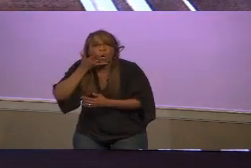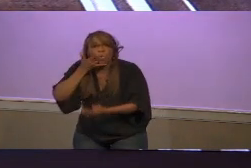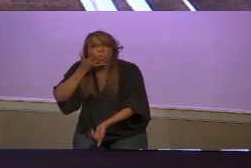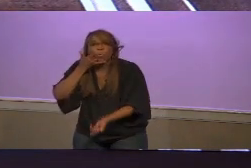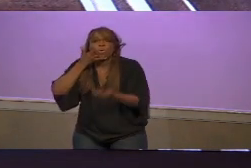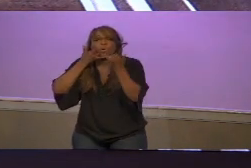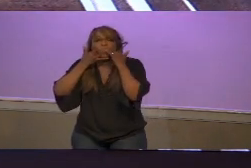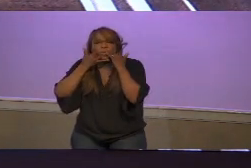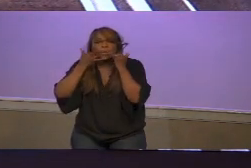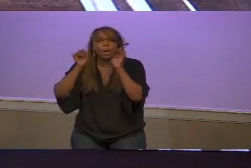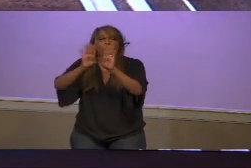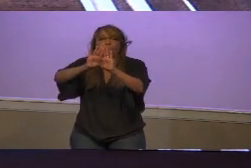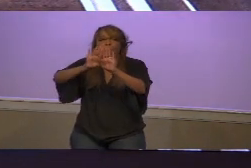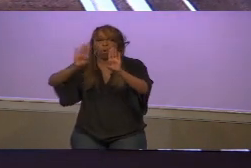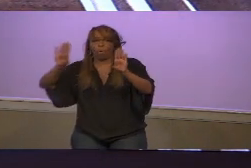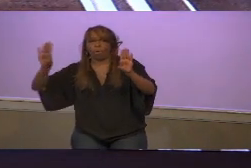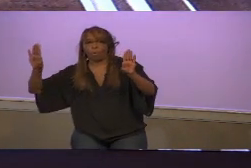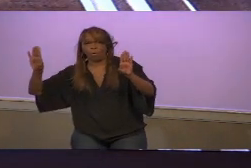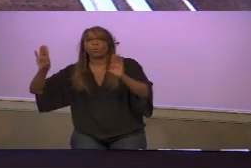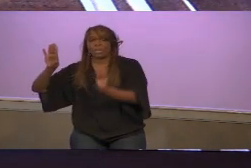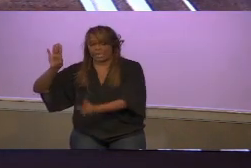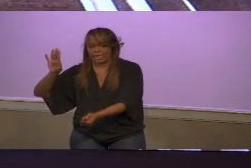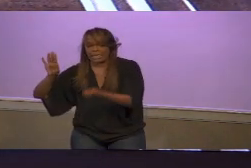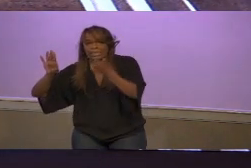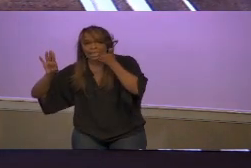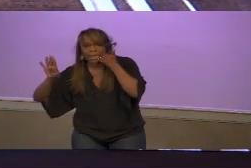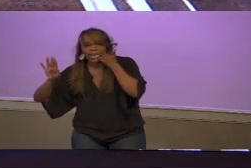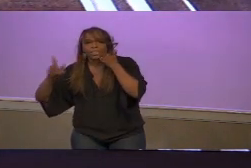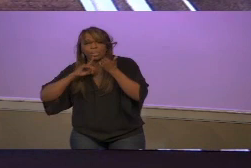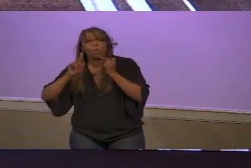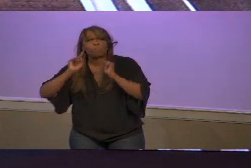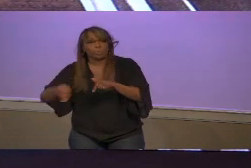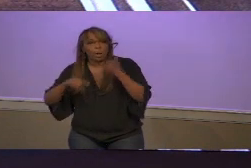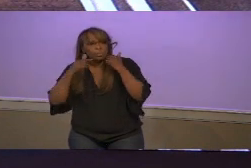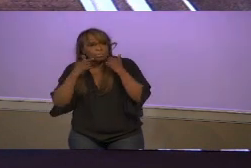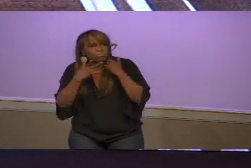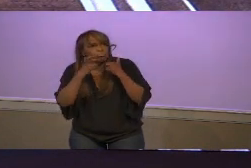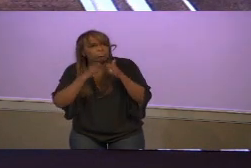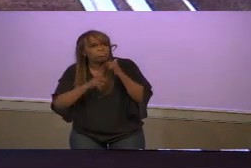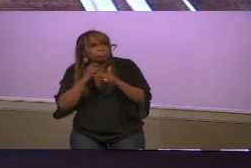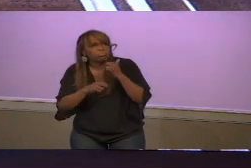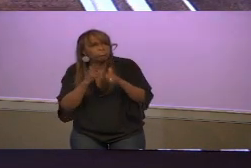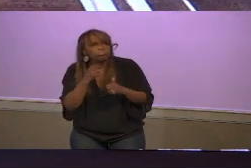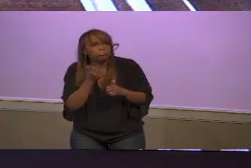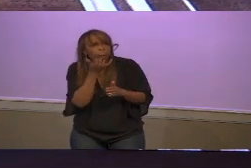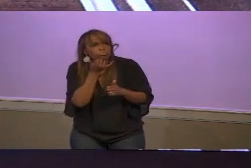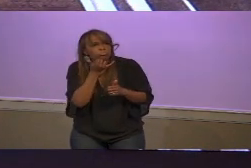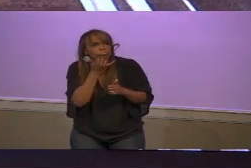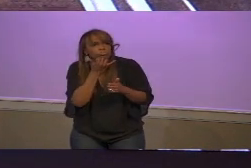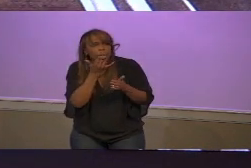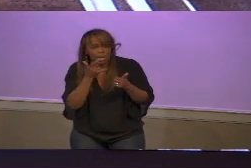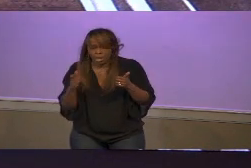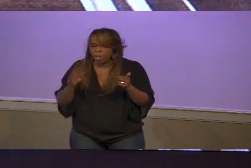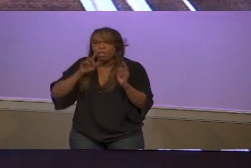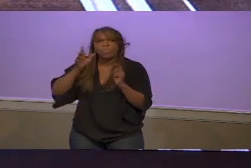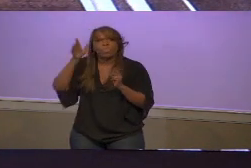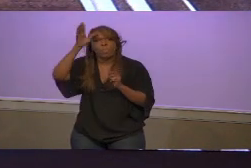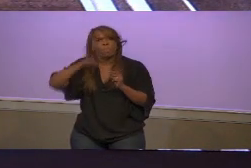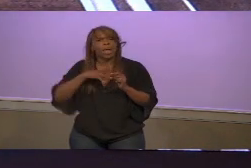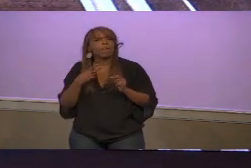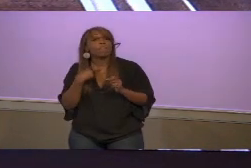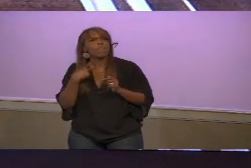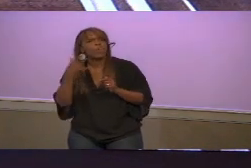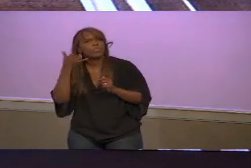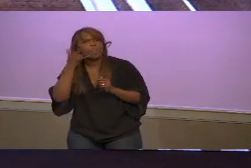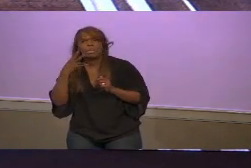waited. Within less than a minute, someone responded and said, "Is there a problem?" The man that was on the phone said,